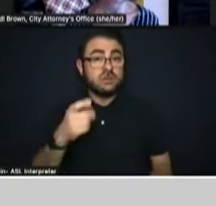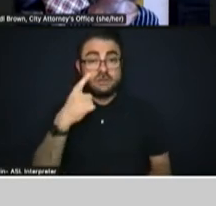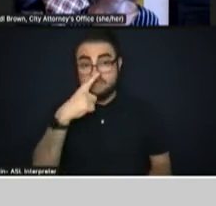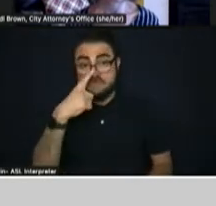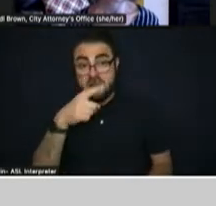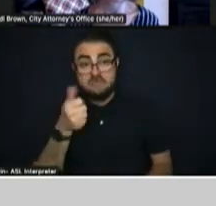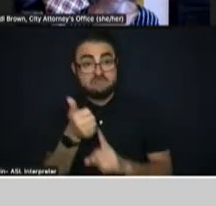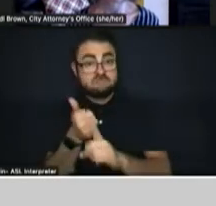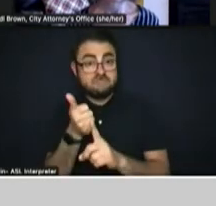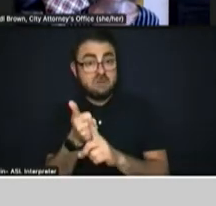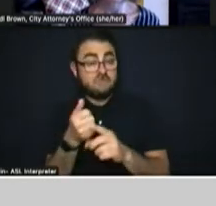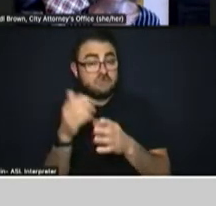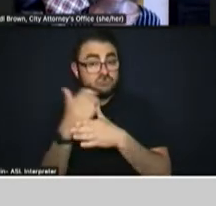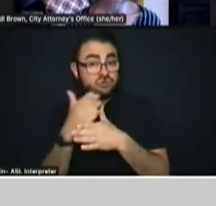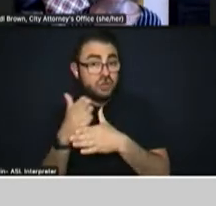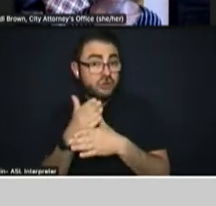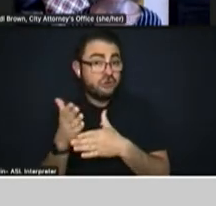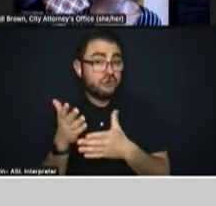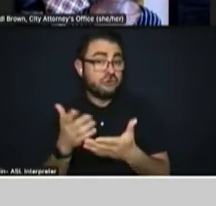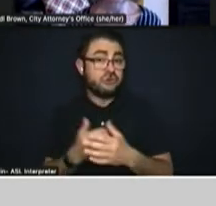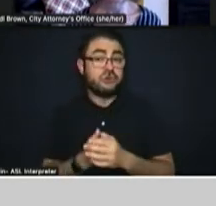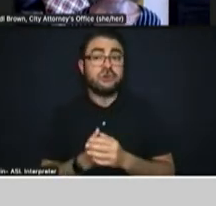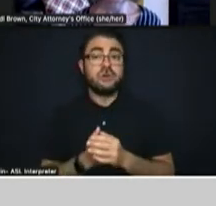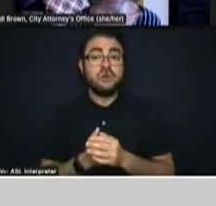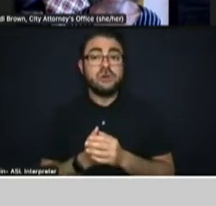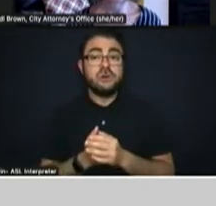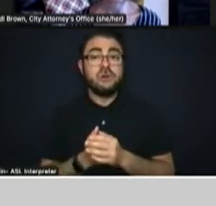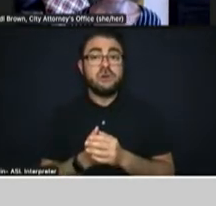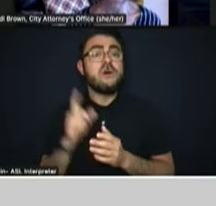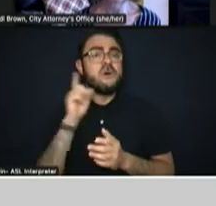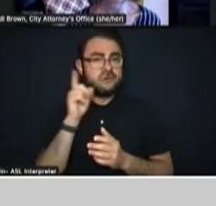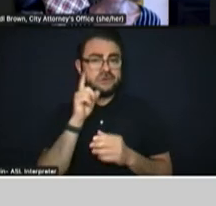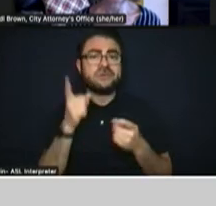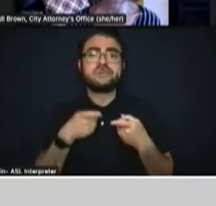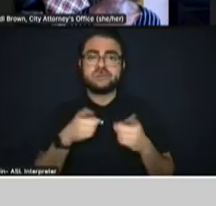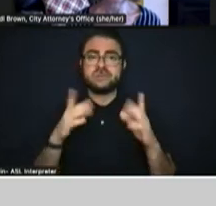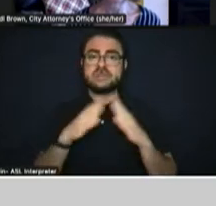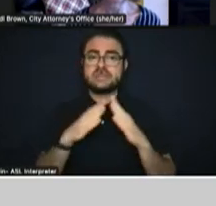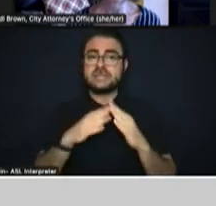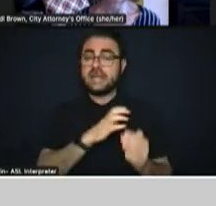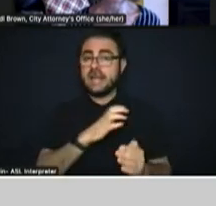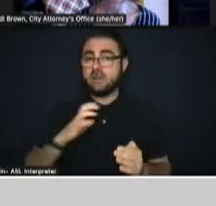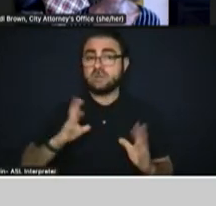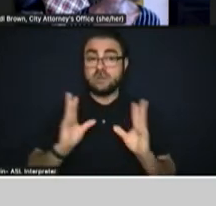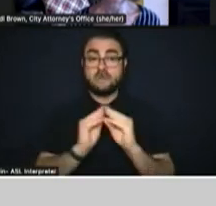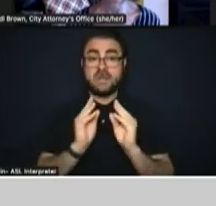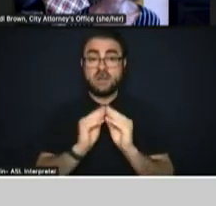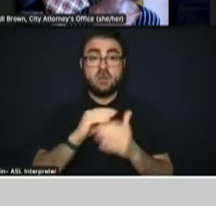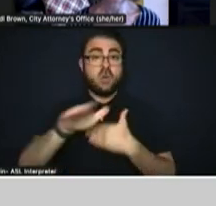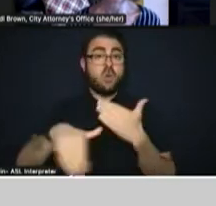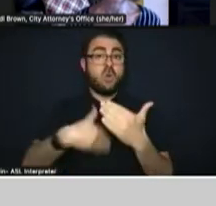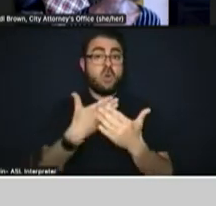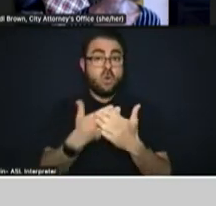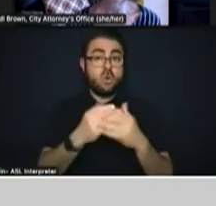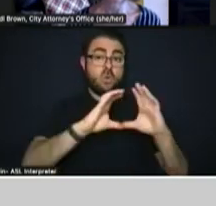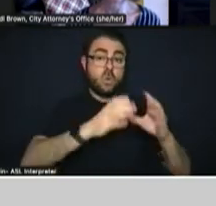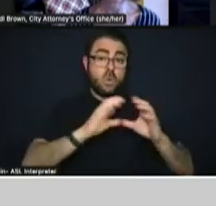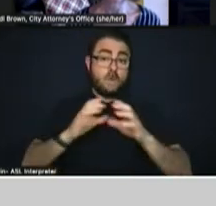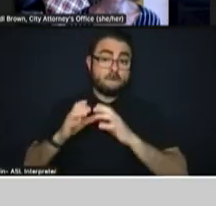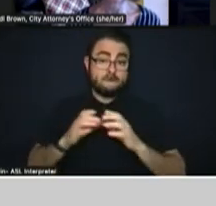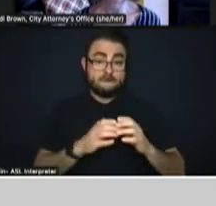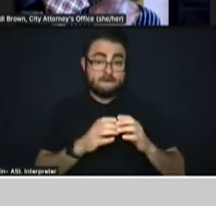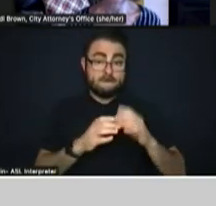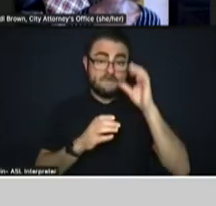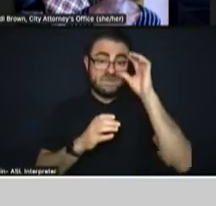us. I did hear at the council meeting of all of the working parties that worked hard from